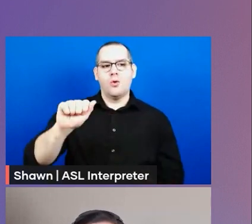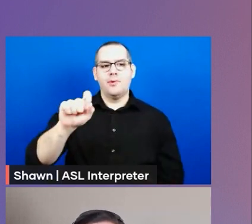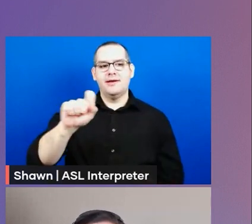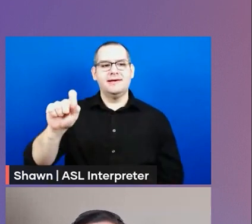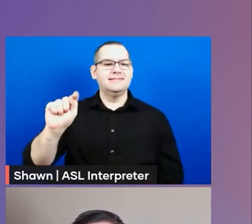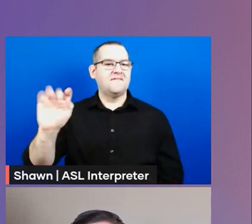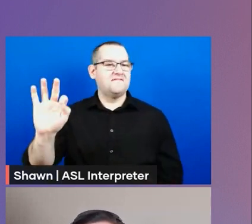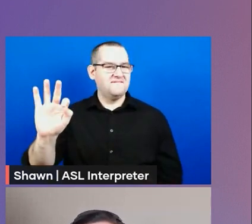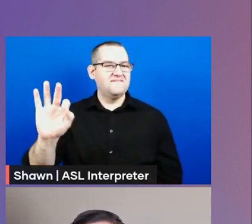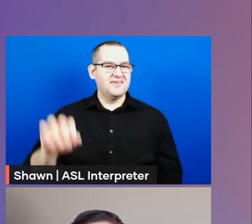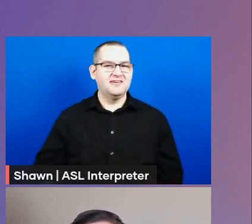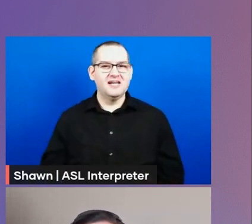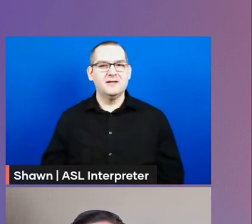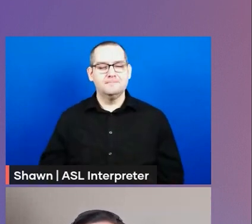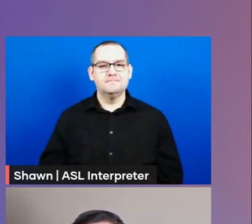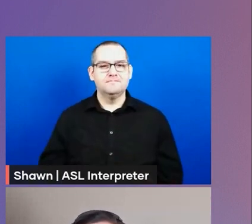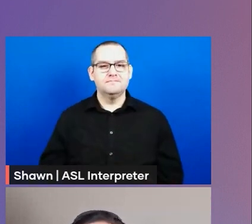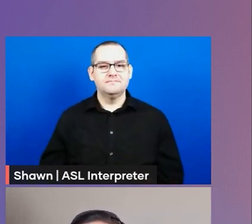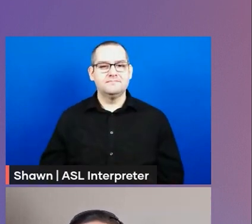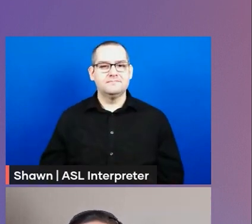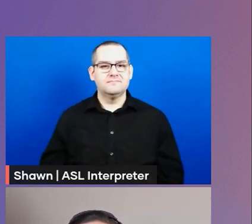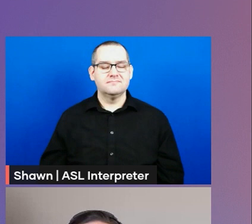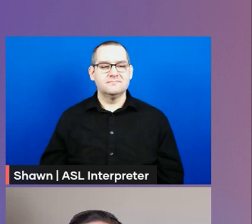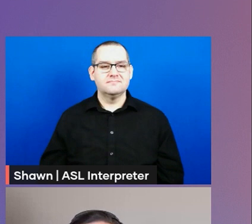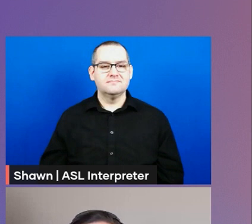this OpenTF workspace,